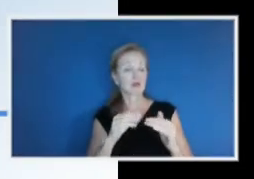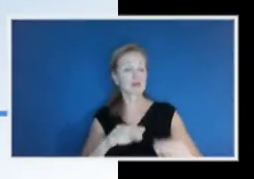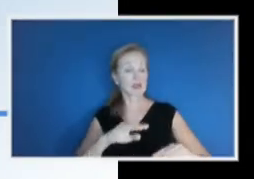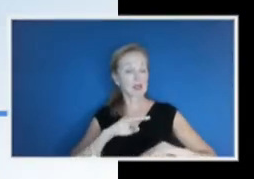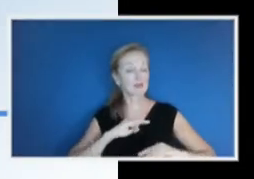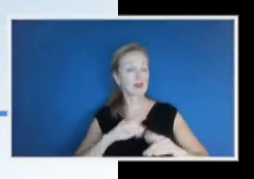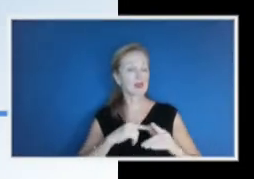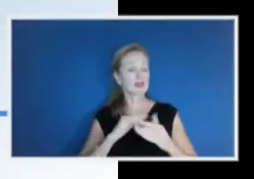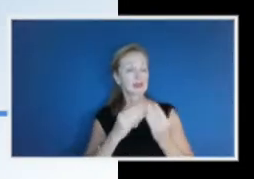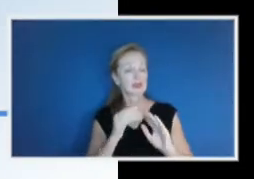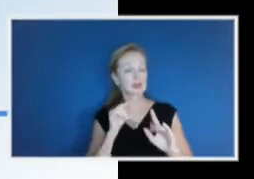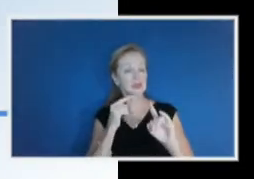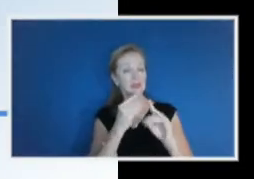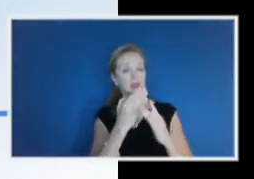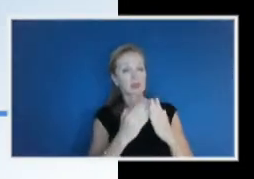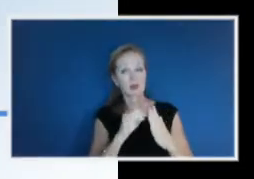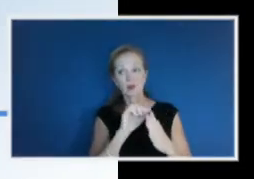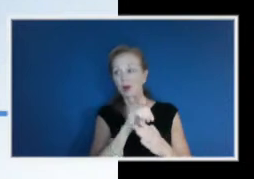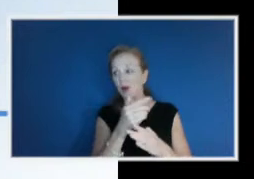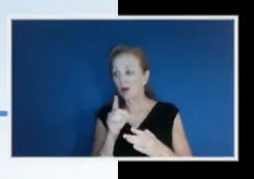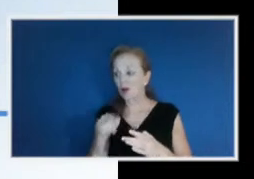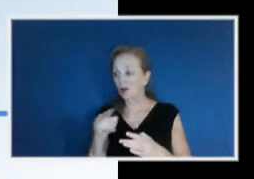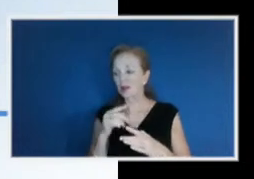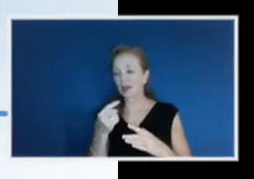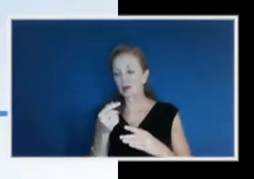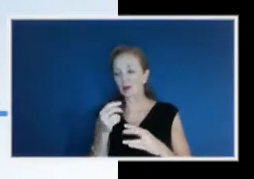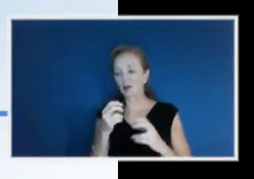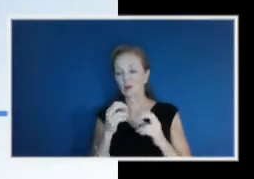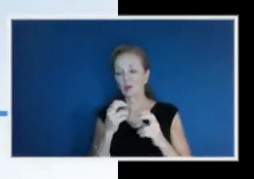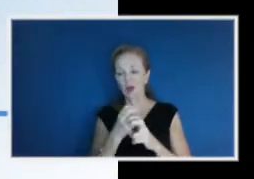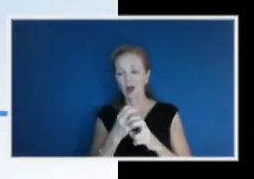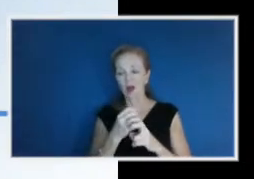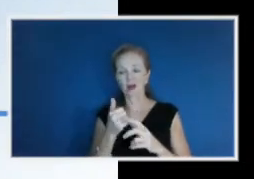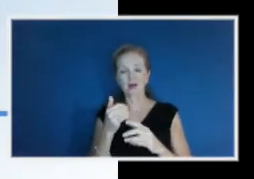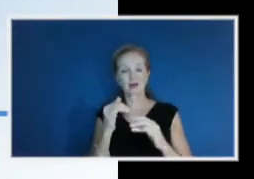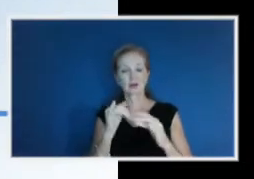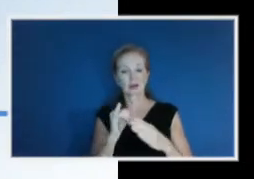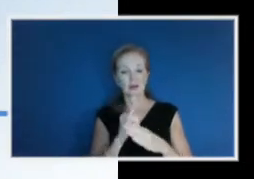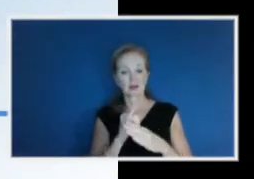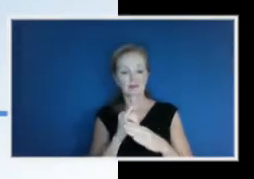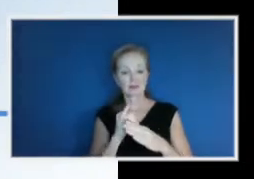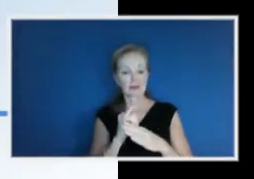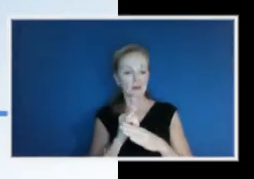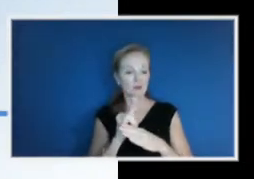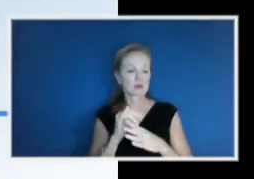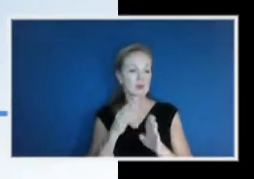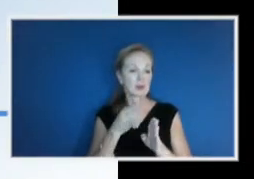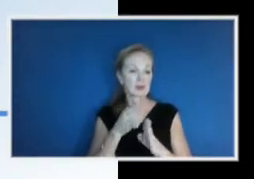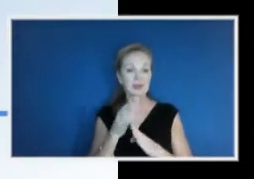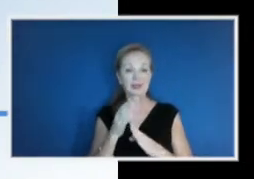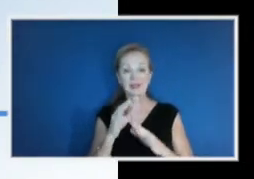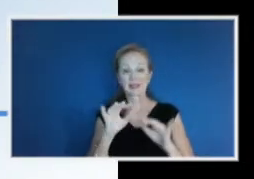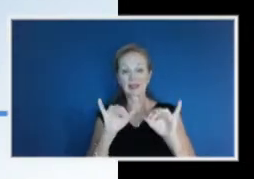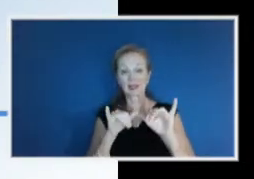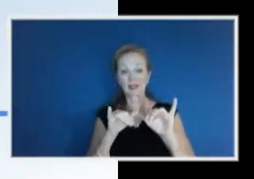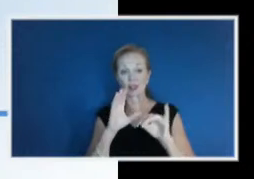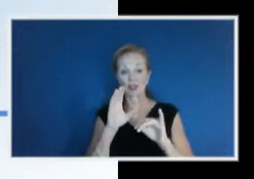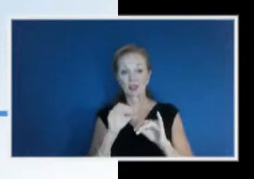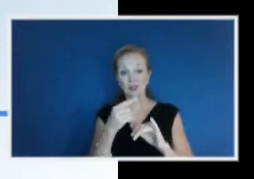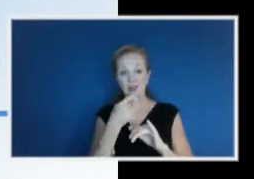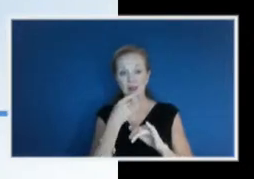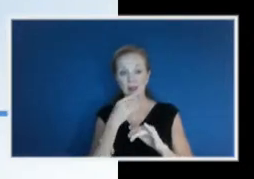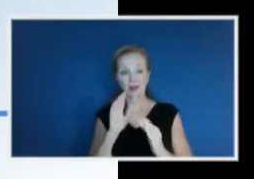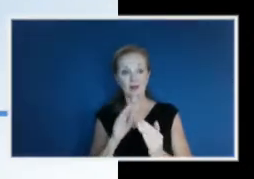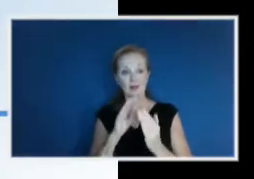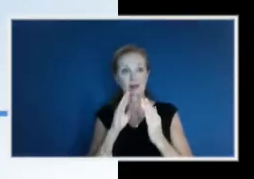reasonable. Some scopes were more difficult than others. Some industries are more specialized. Engineering firms said they faced